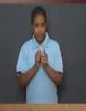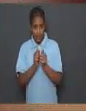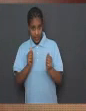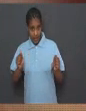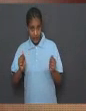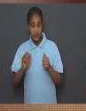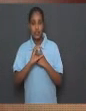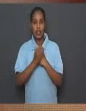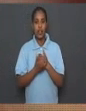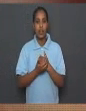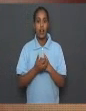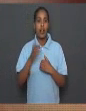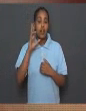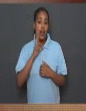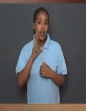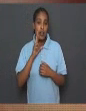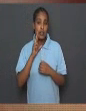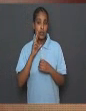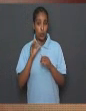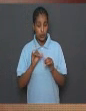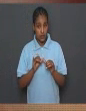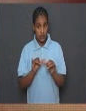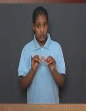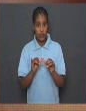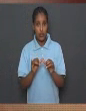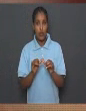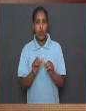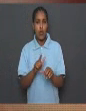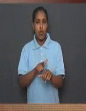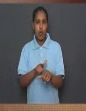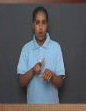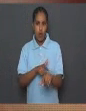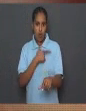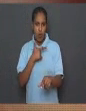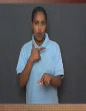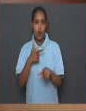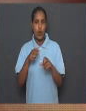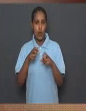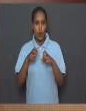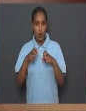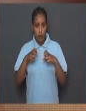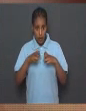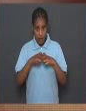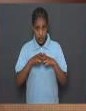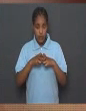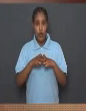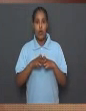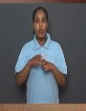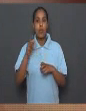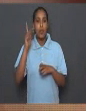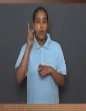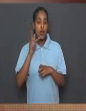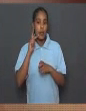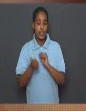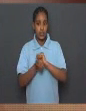state, rubber consists of long, coiled up polymer chains